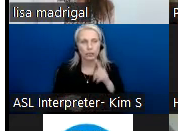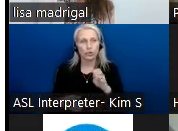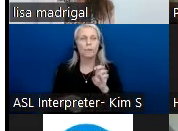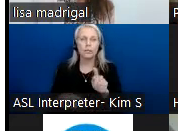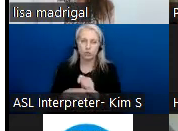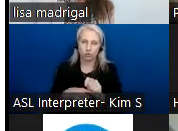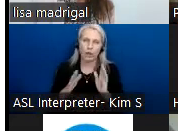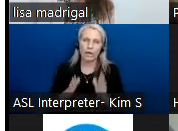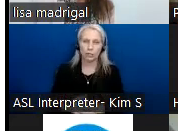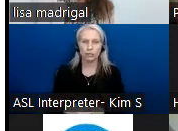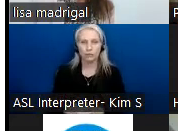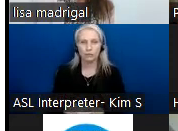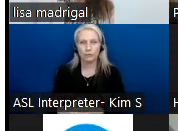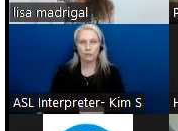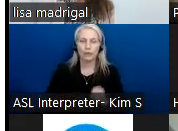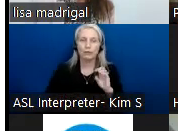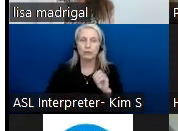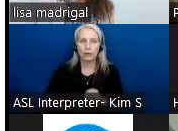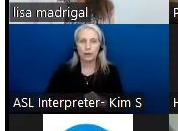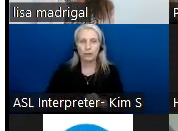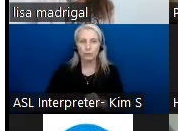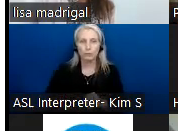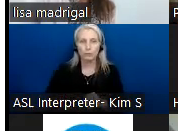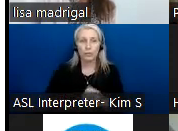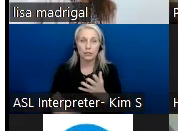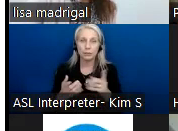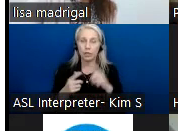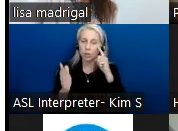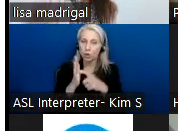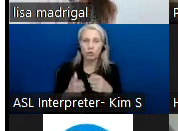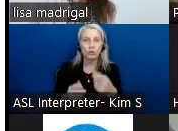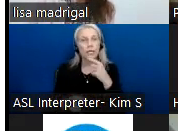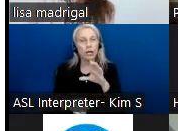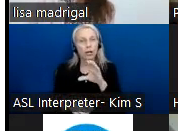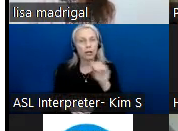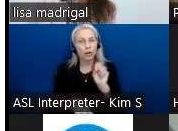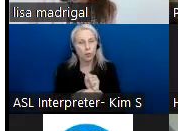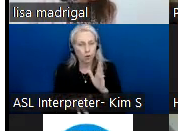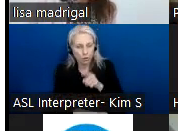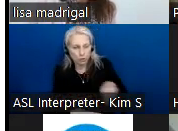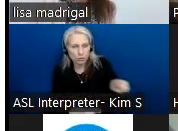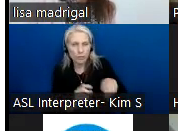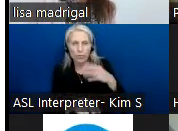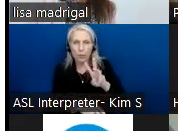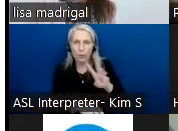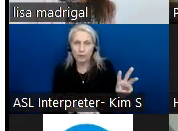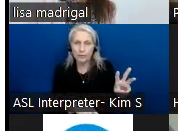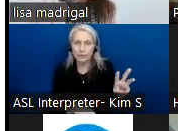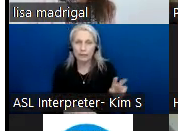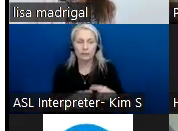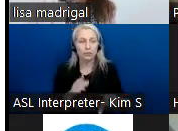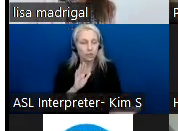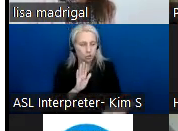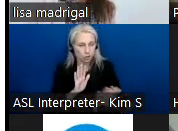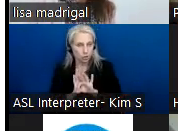trainers. So something to note if you're telling your colleagues about the site is to choose